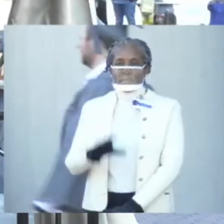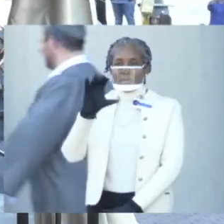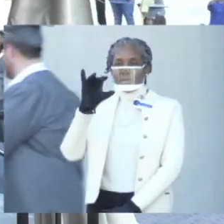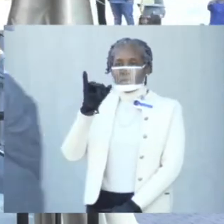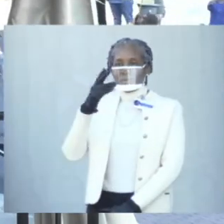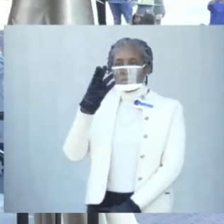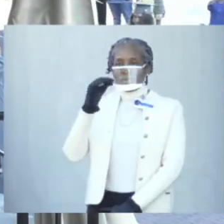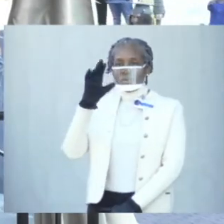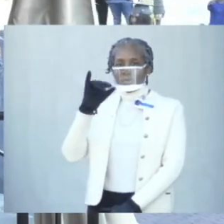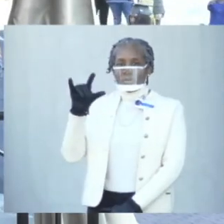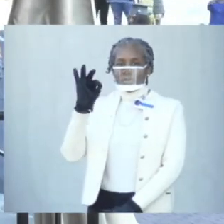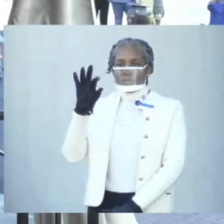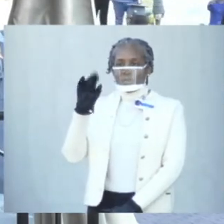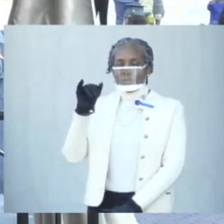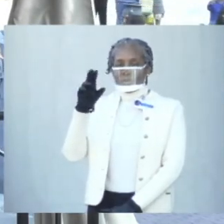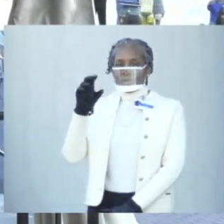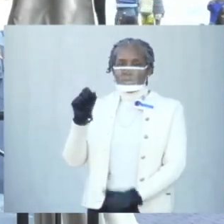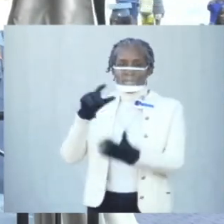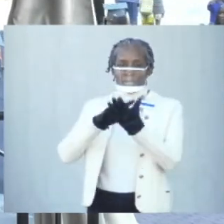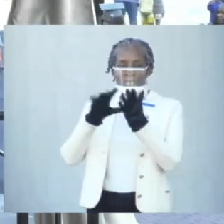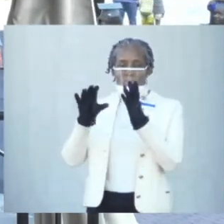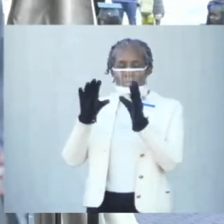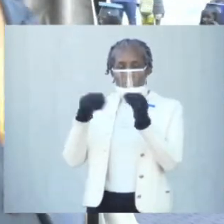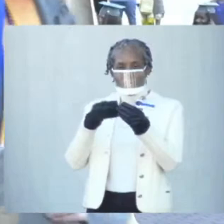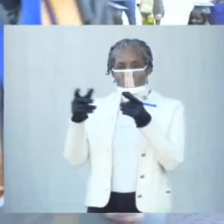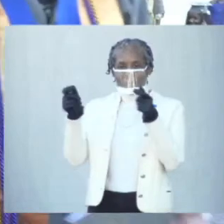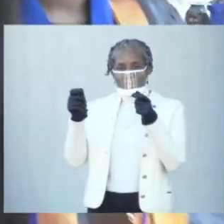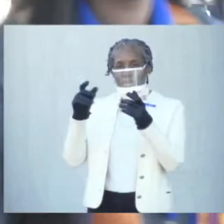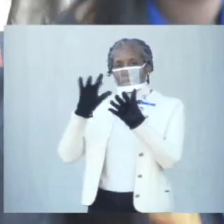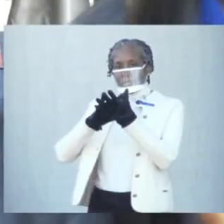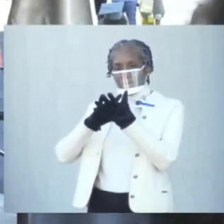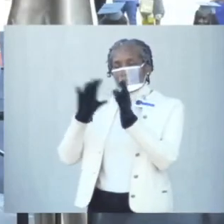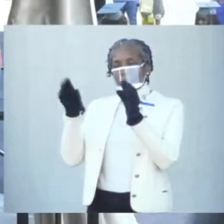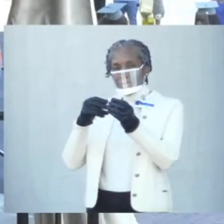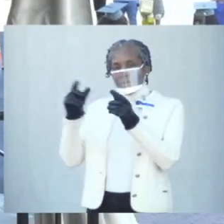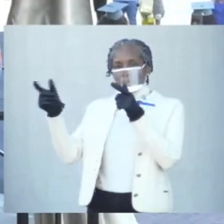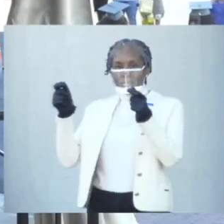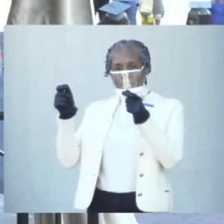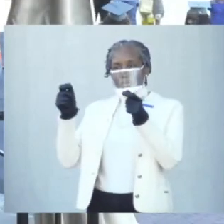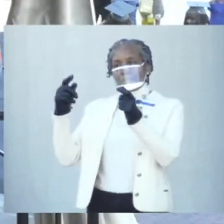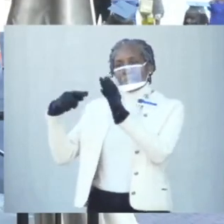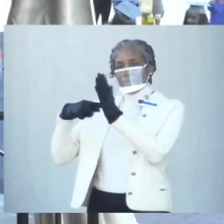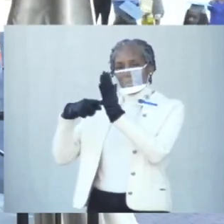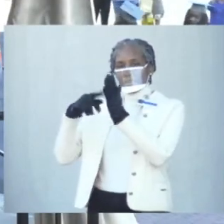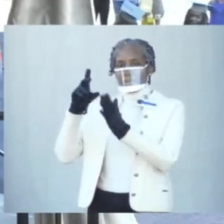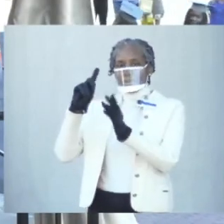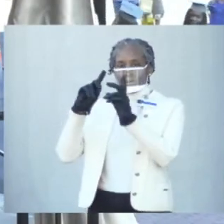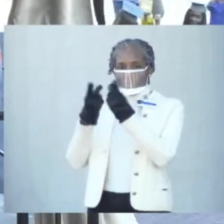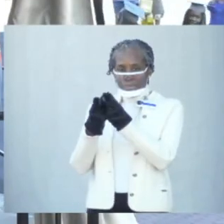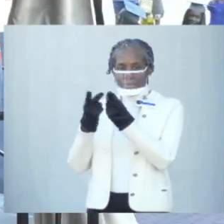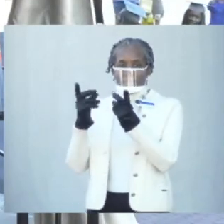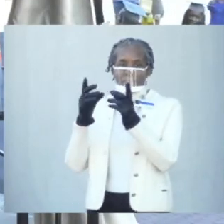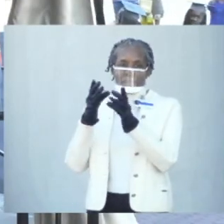Cheryl Francis, Medical Office Administration and Medical Office Administration, Medical Billing and Coding.